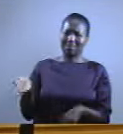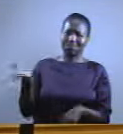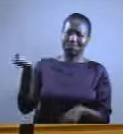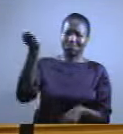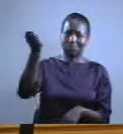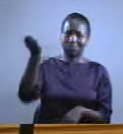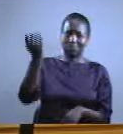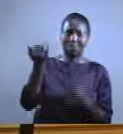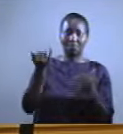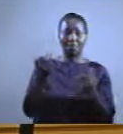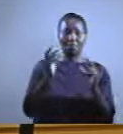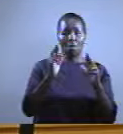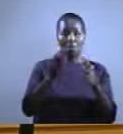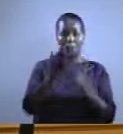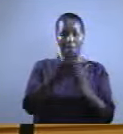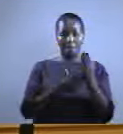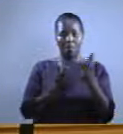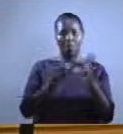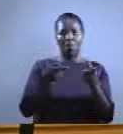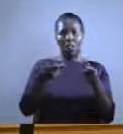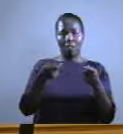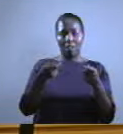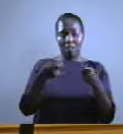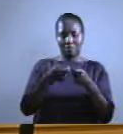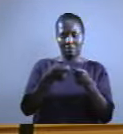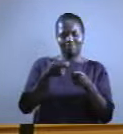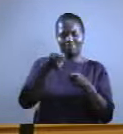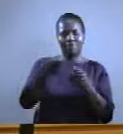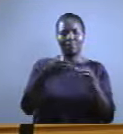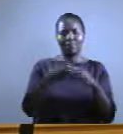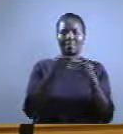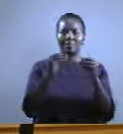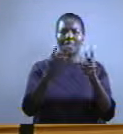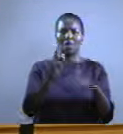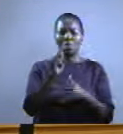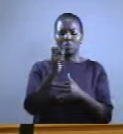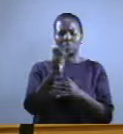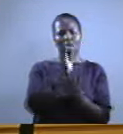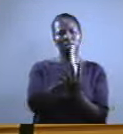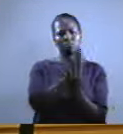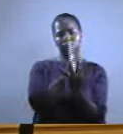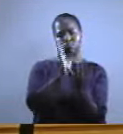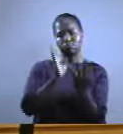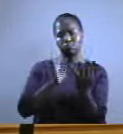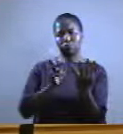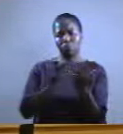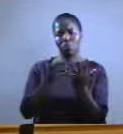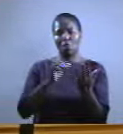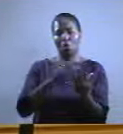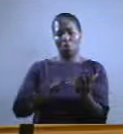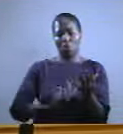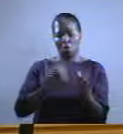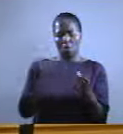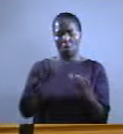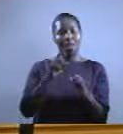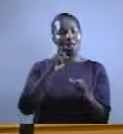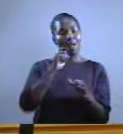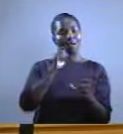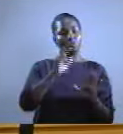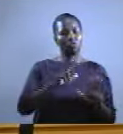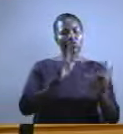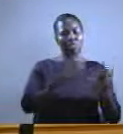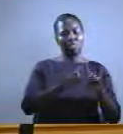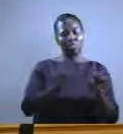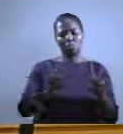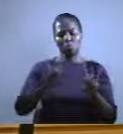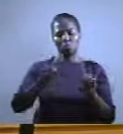hopefully incentivize employers through tax breaks to employ young people between the ages of 18 and